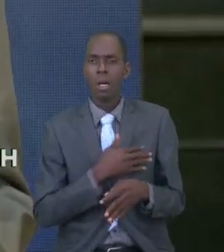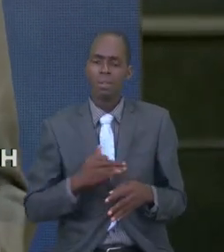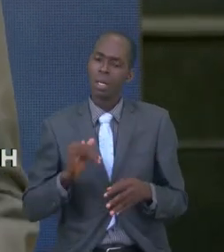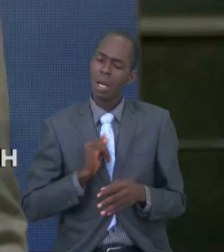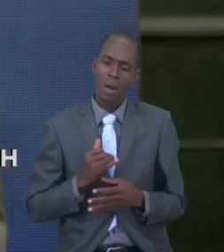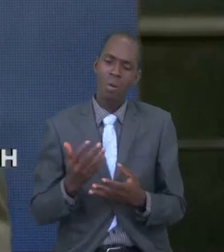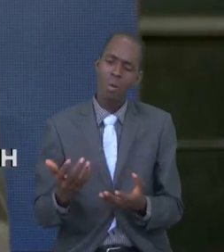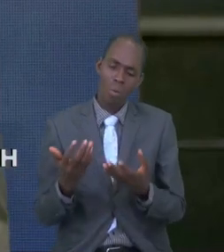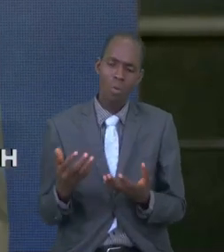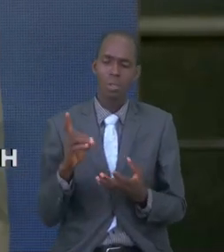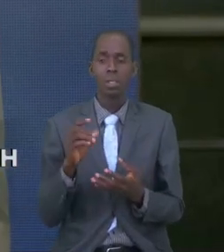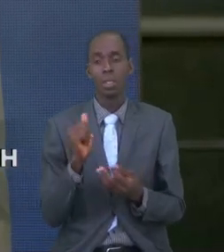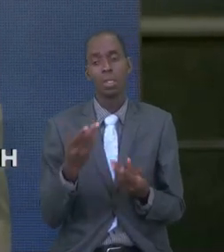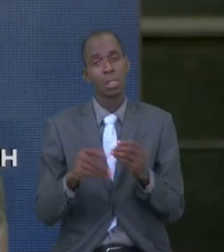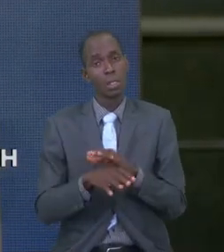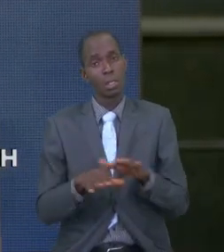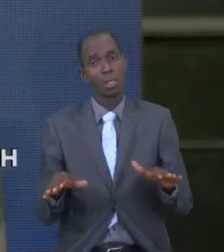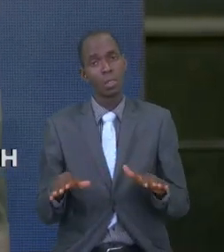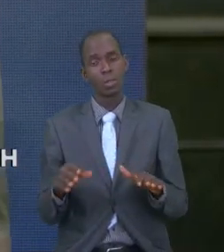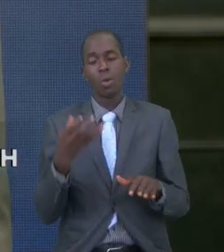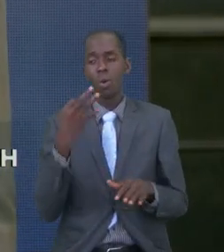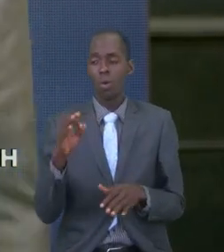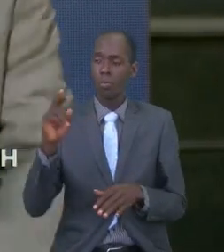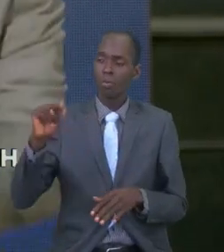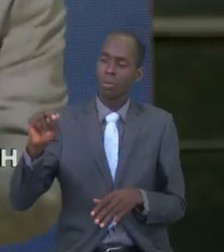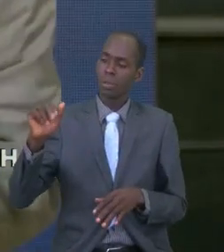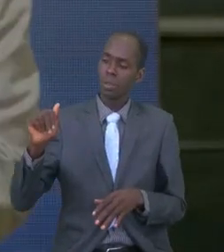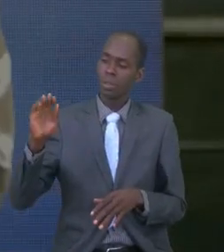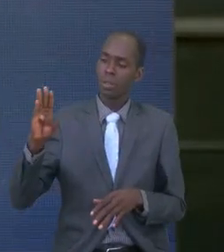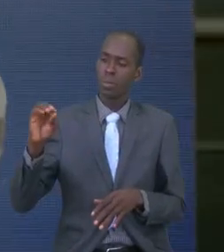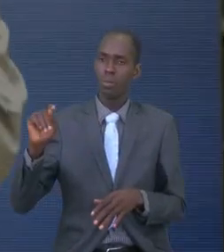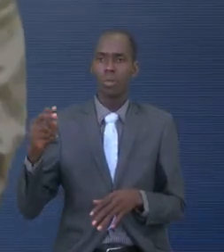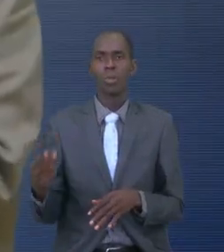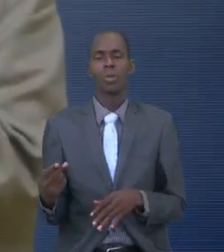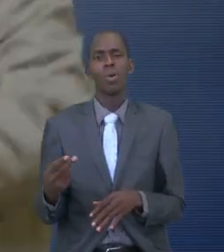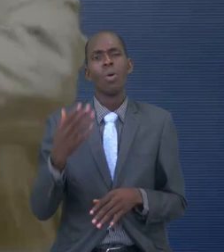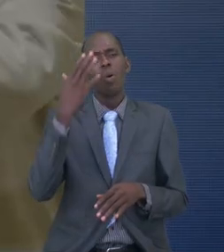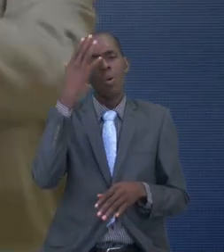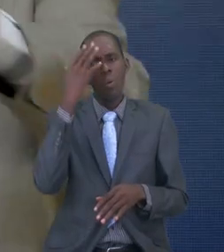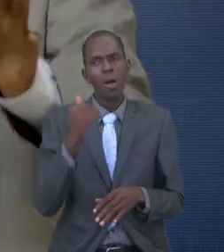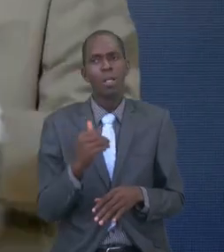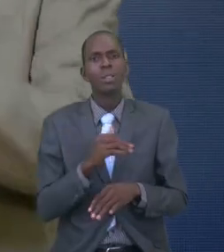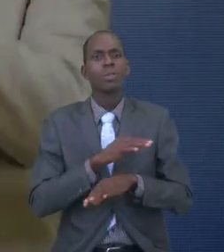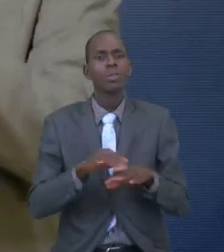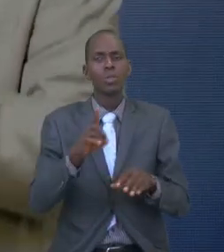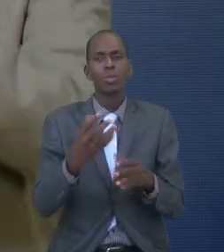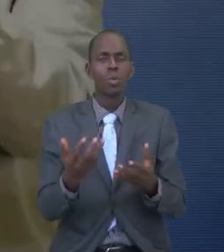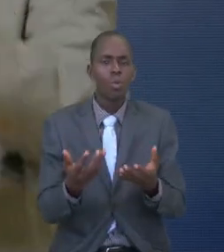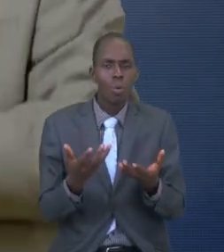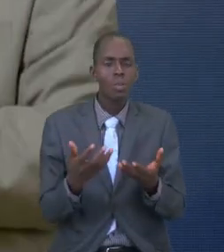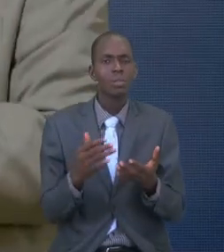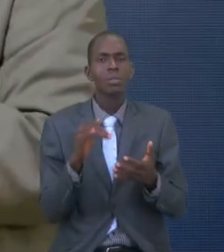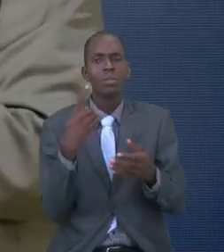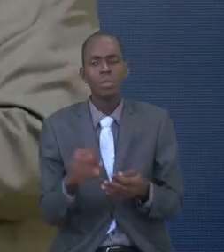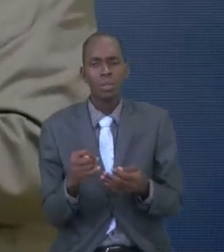for vineyard, Ahab. Instead of having desire that the goodness of God will continue in the